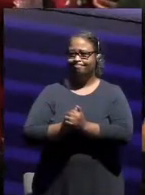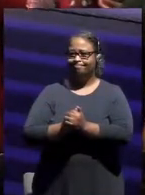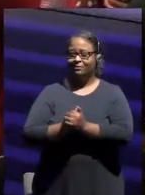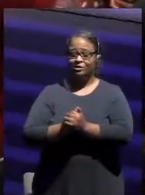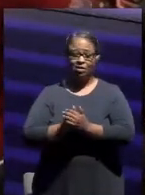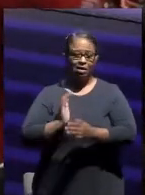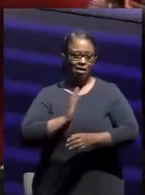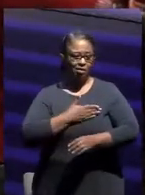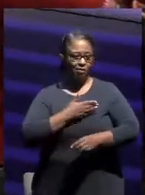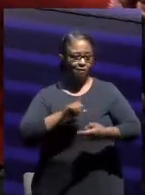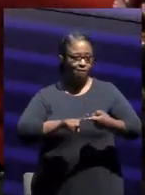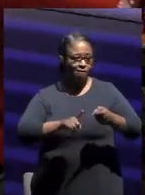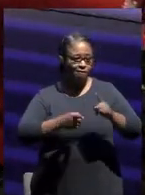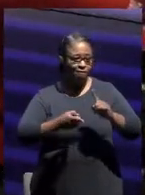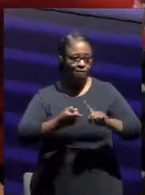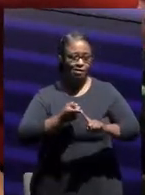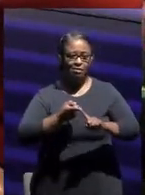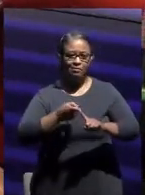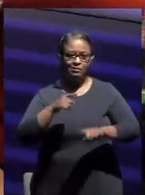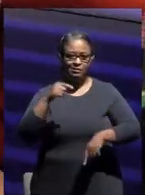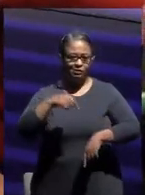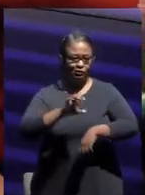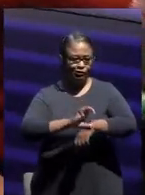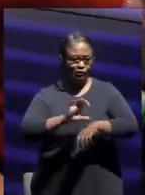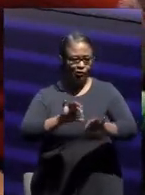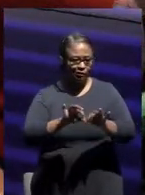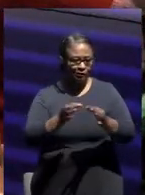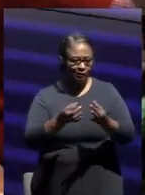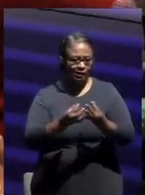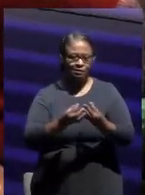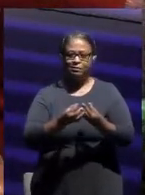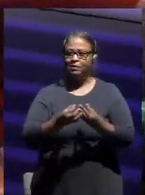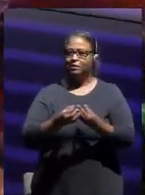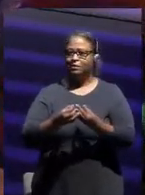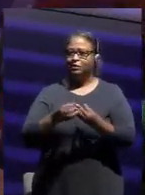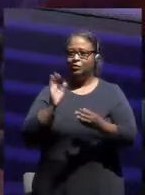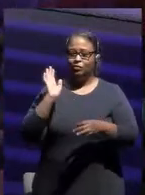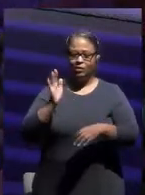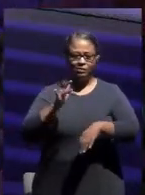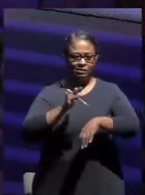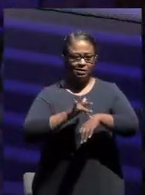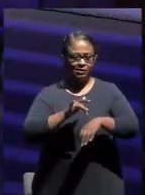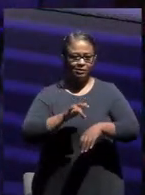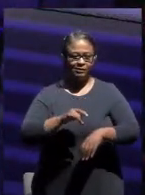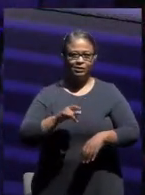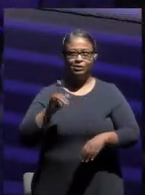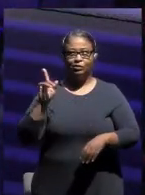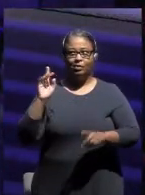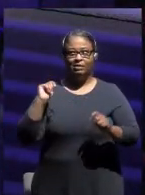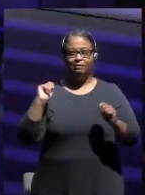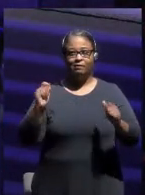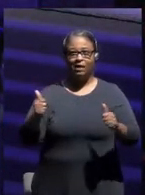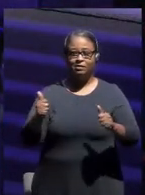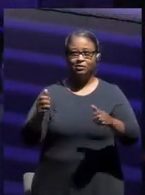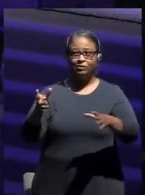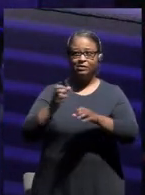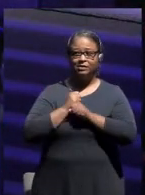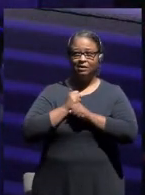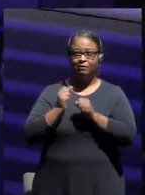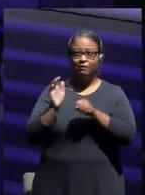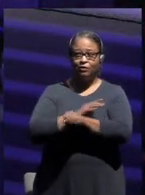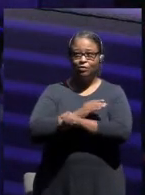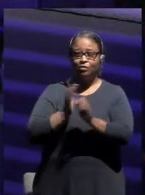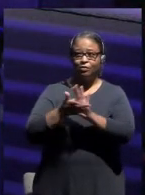our friends, Lord Jesus. We thank you for it, God, in Jesus' name. And you'll be quick, God, to get the glory.